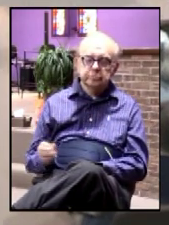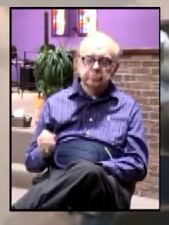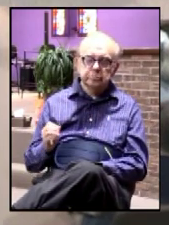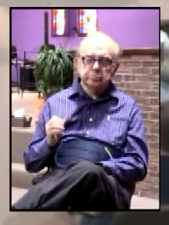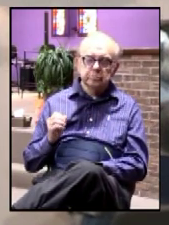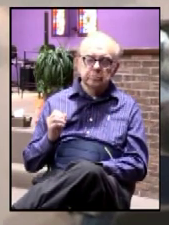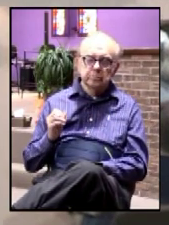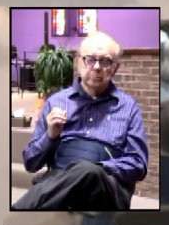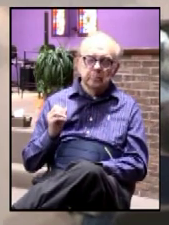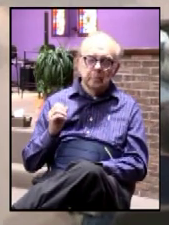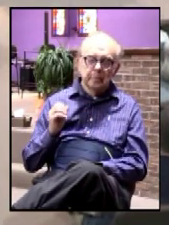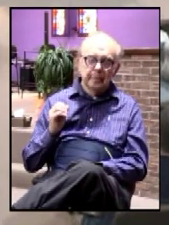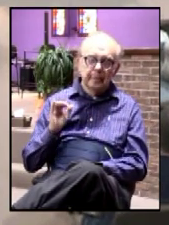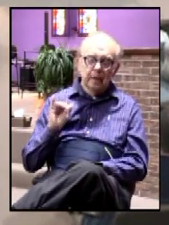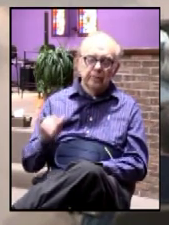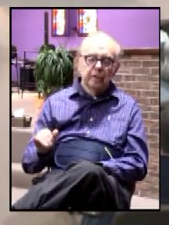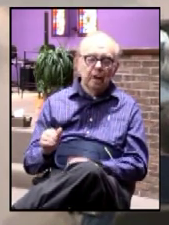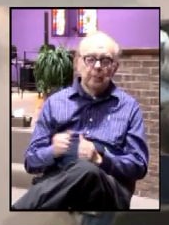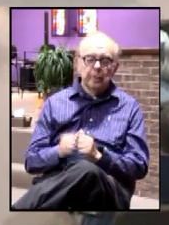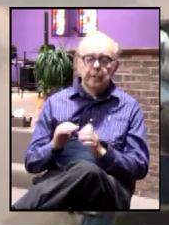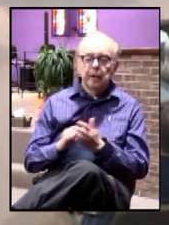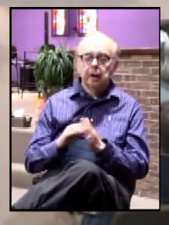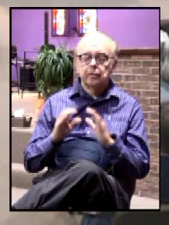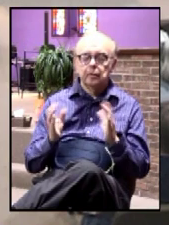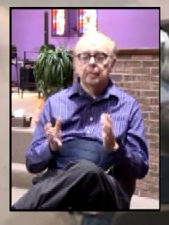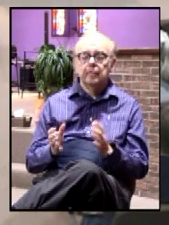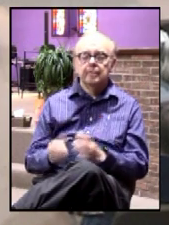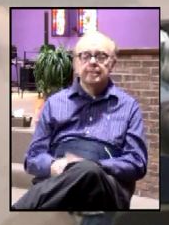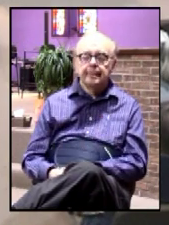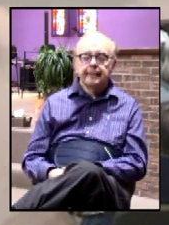and he stayed with that group of people.